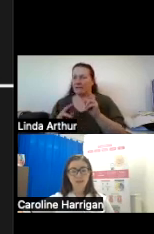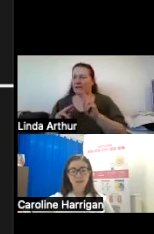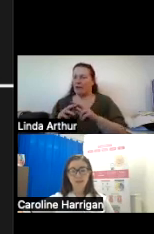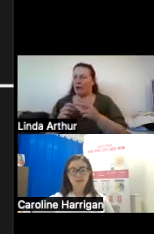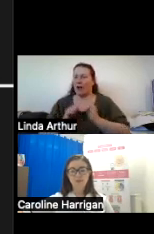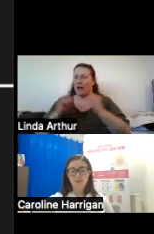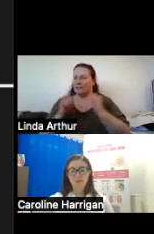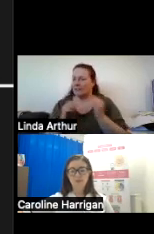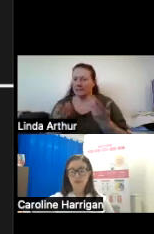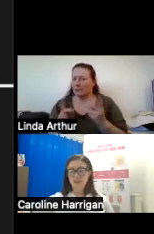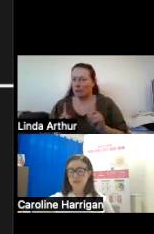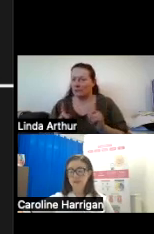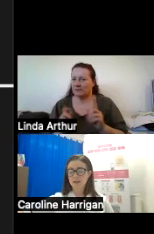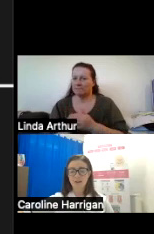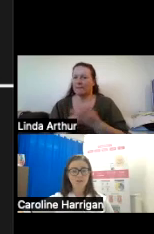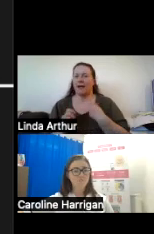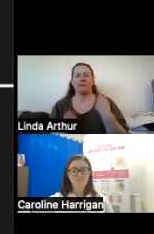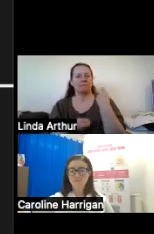worry, like I've treated